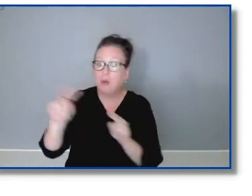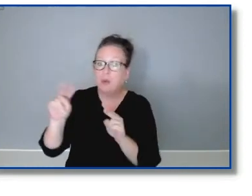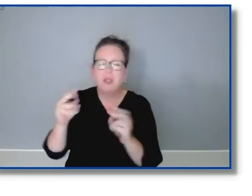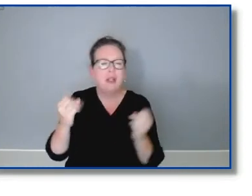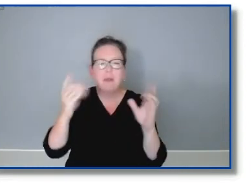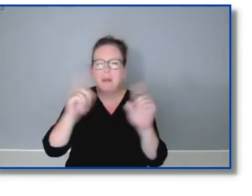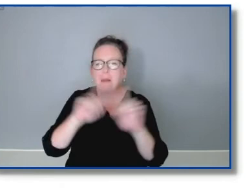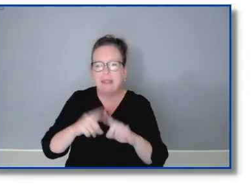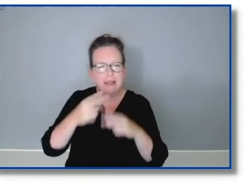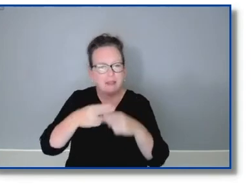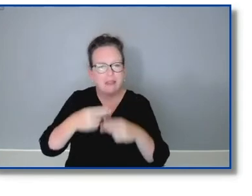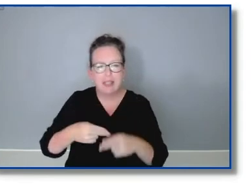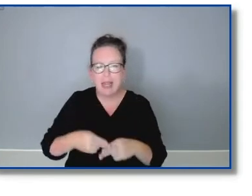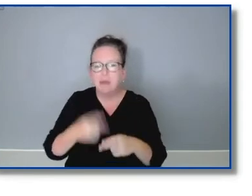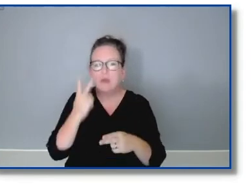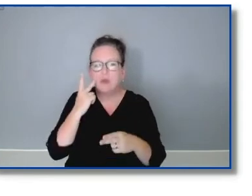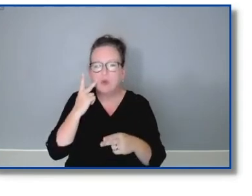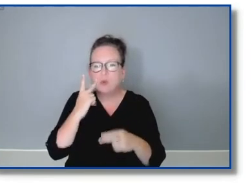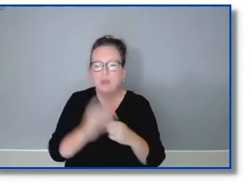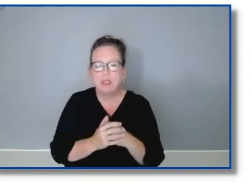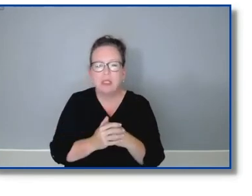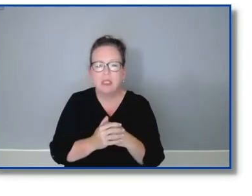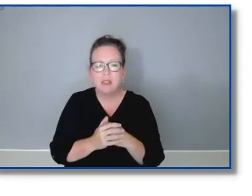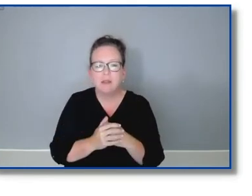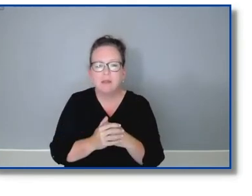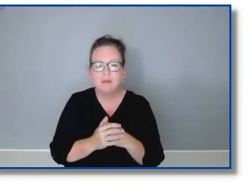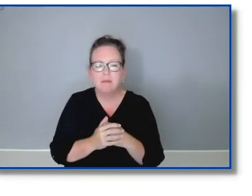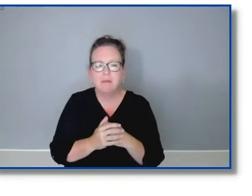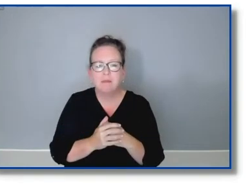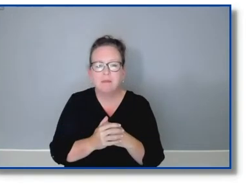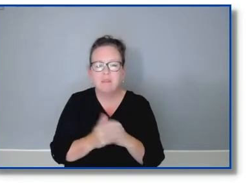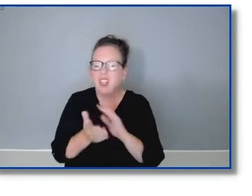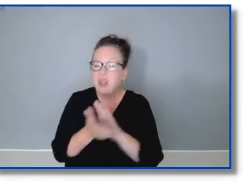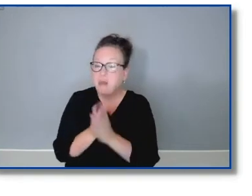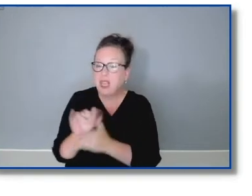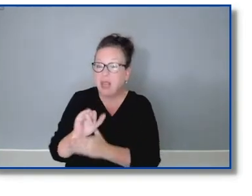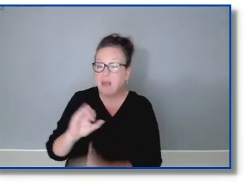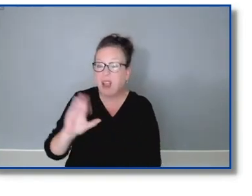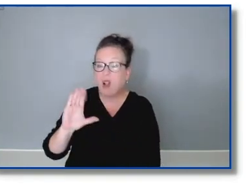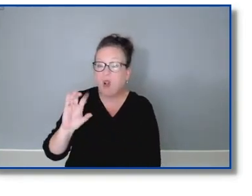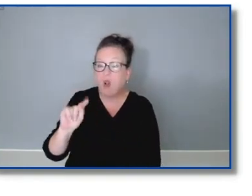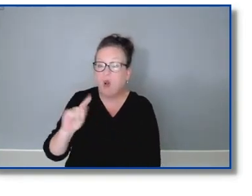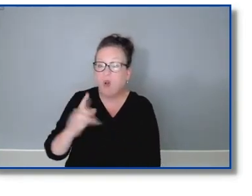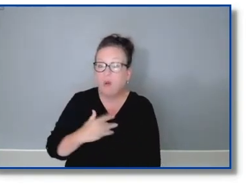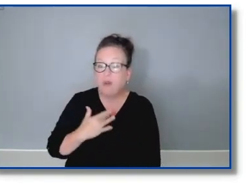or colonial administrators and entire cults that just emerged around them.